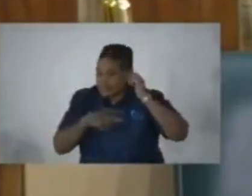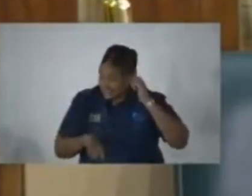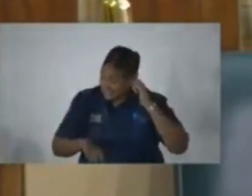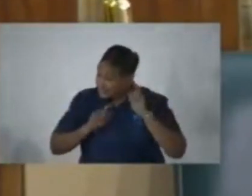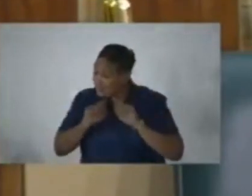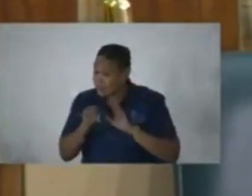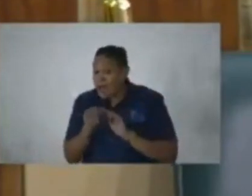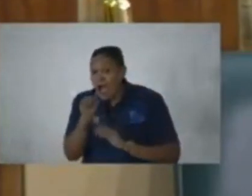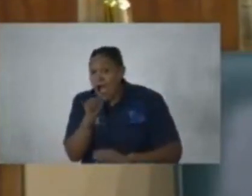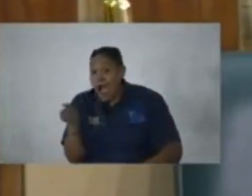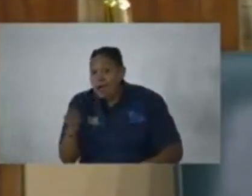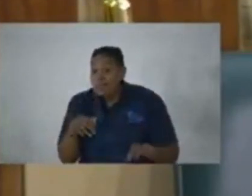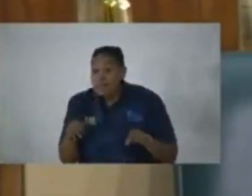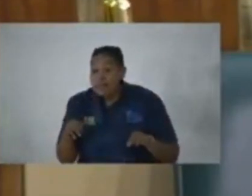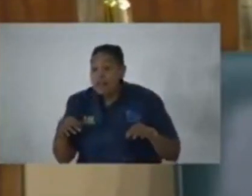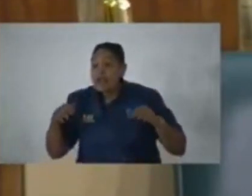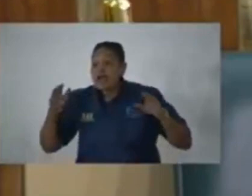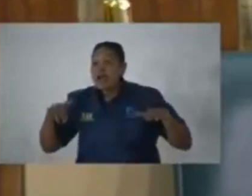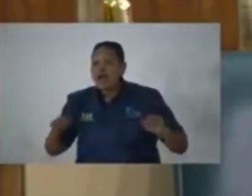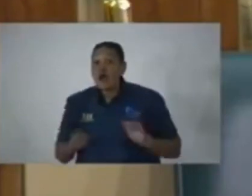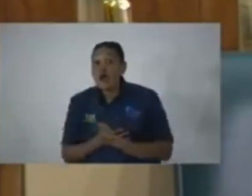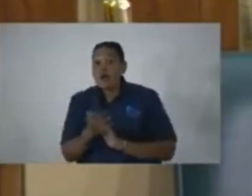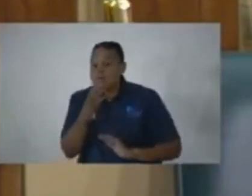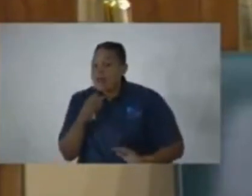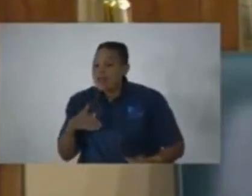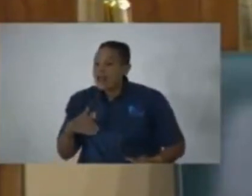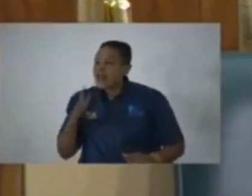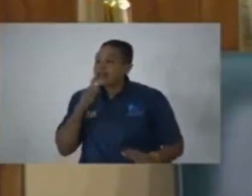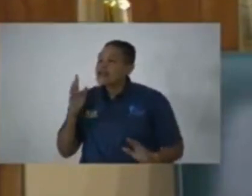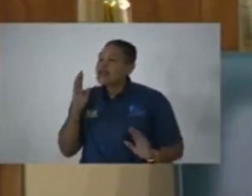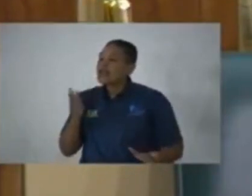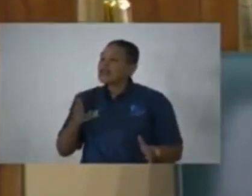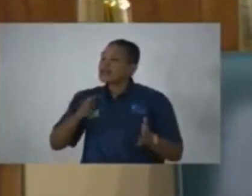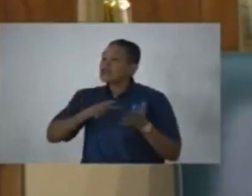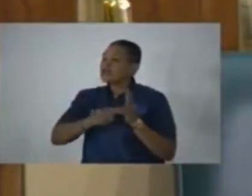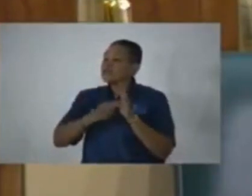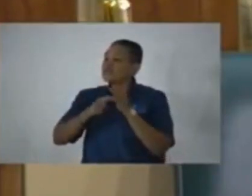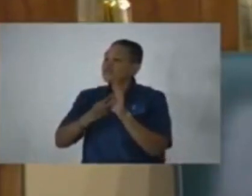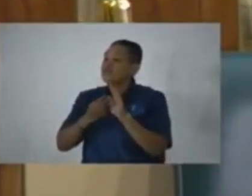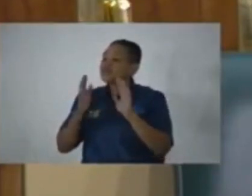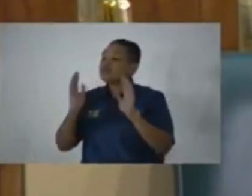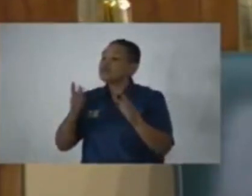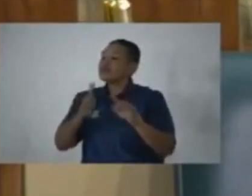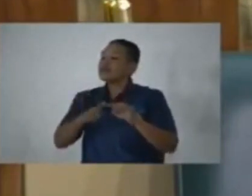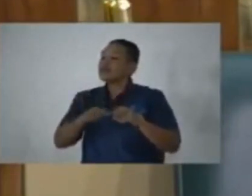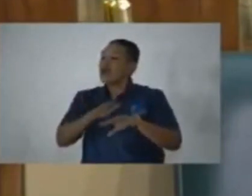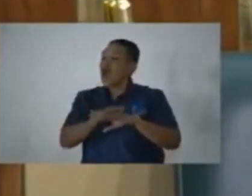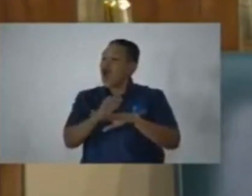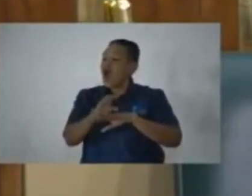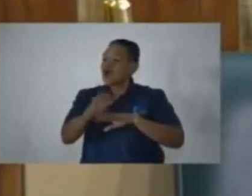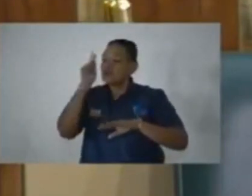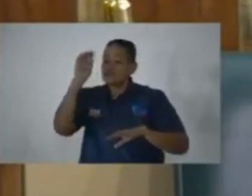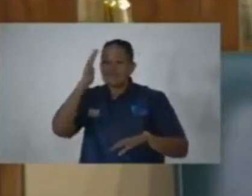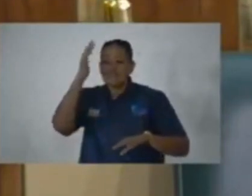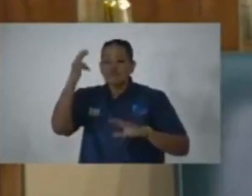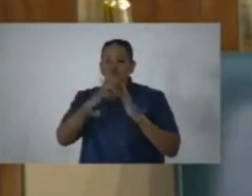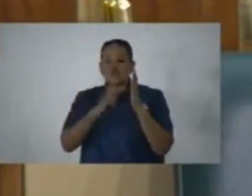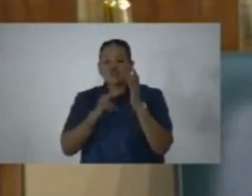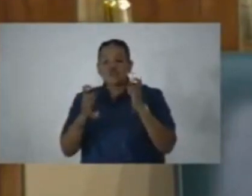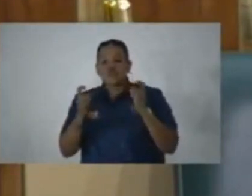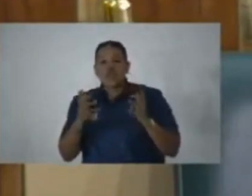the Act does not define competence, leaves interpretation up to the Council for future